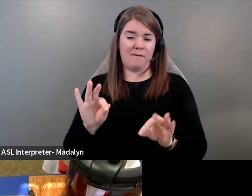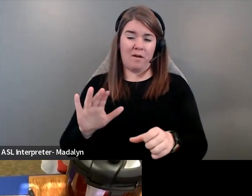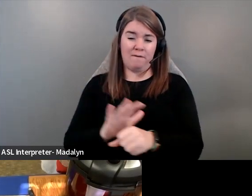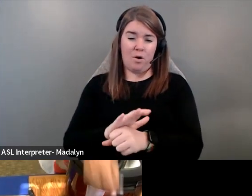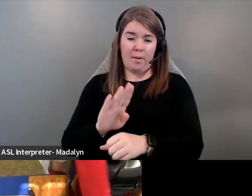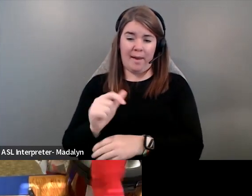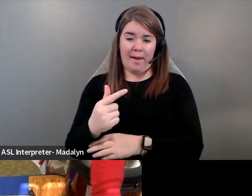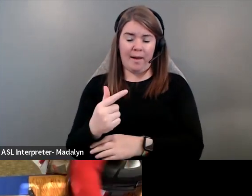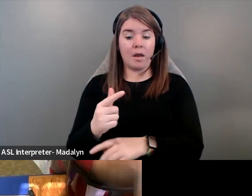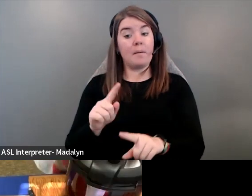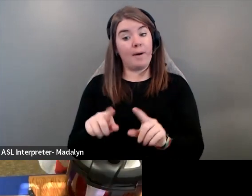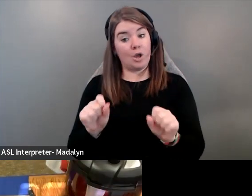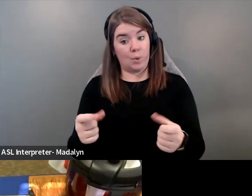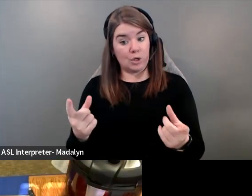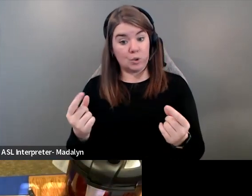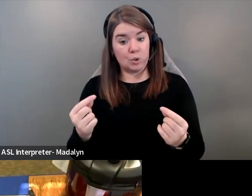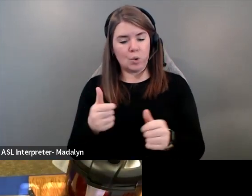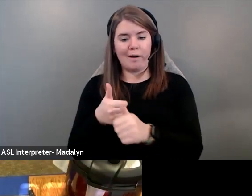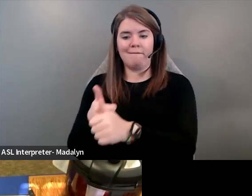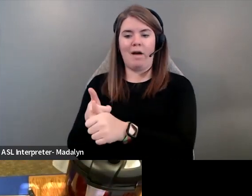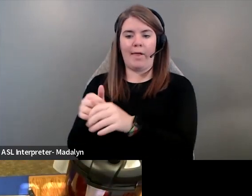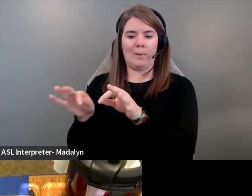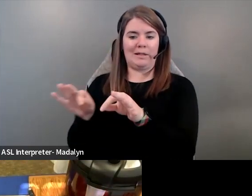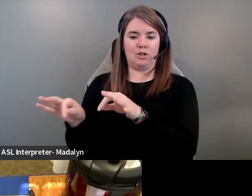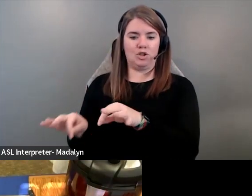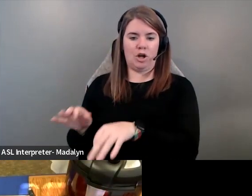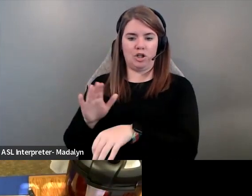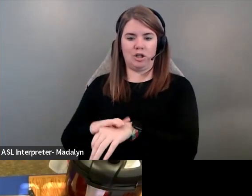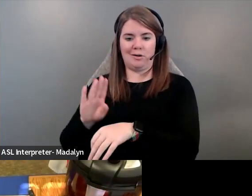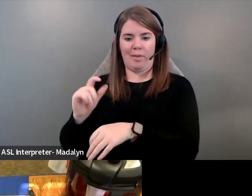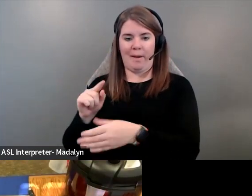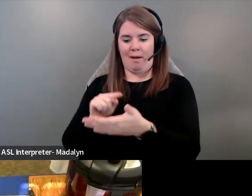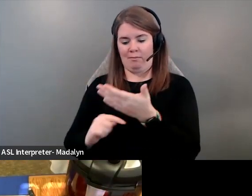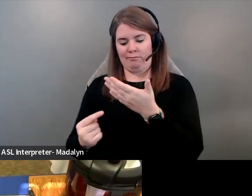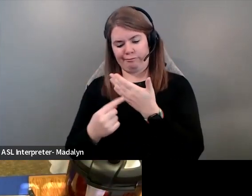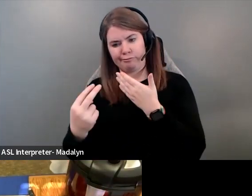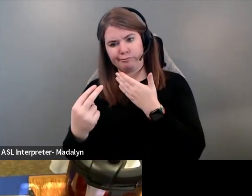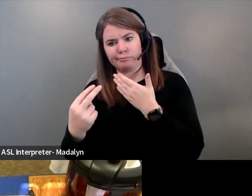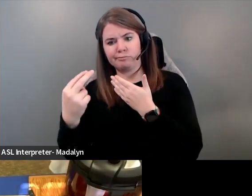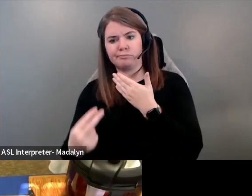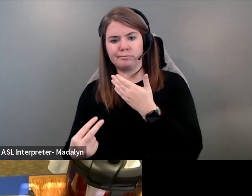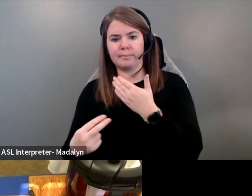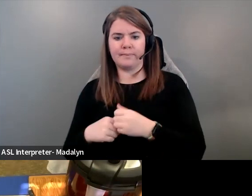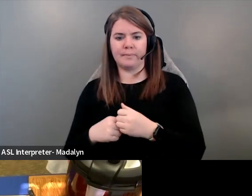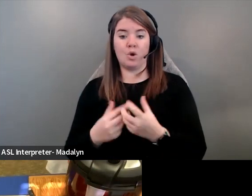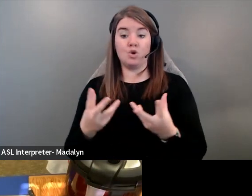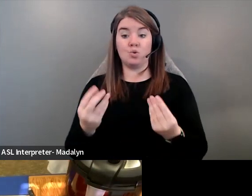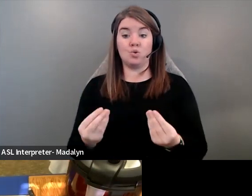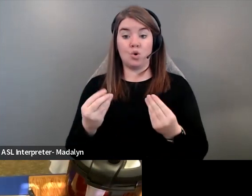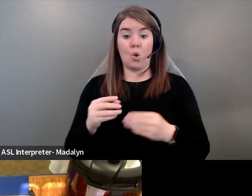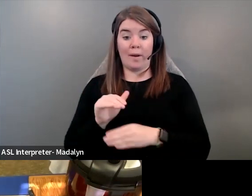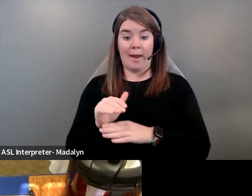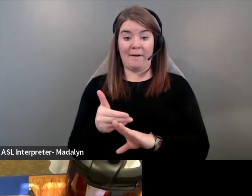can do it by following the instructions that are on the back if you don't have an Instapot. You're going to soak them the night before, kind